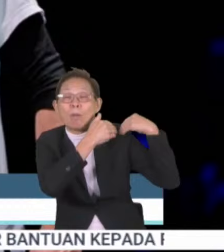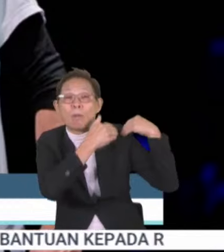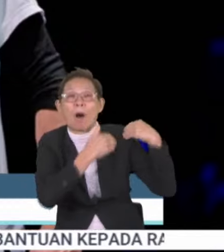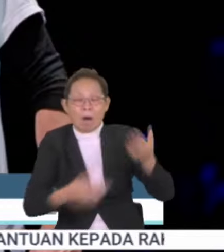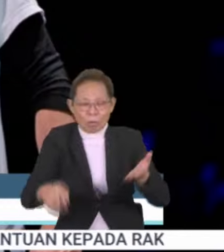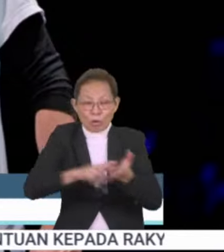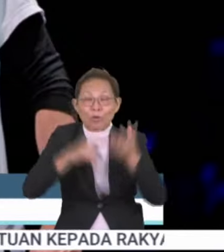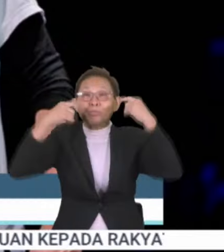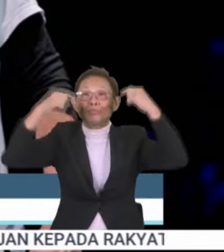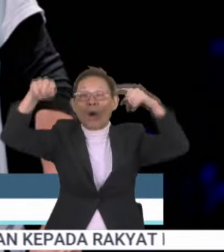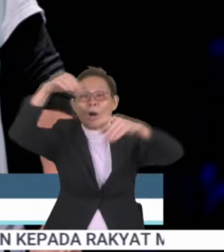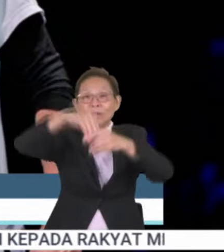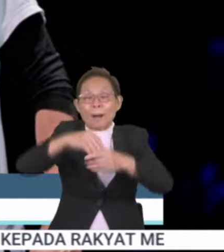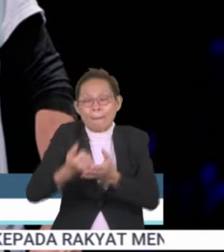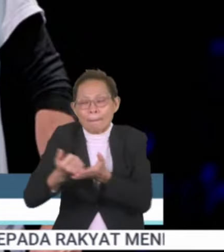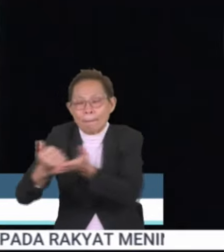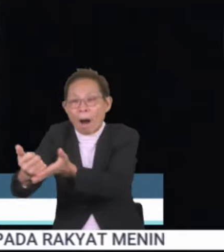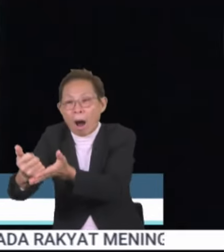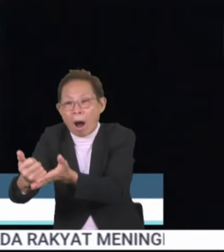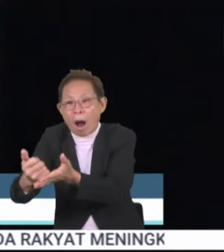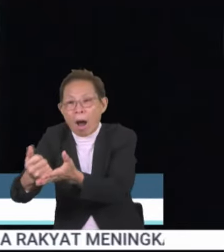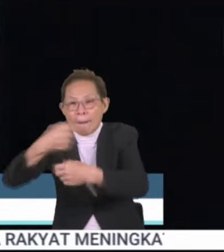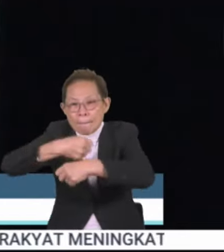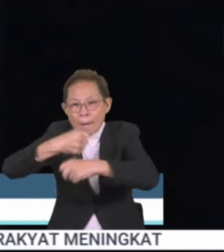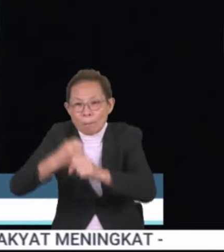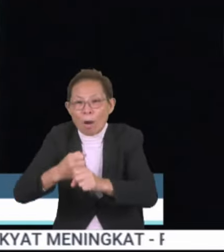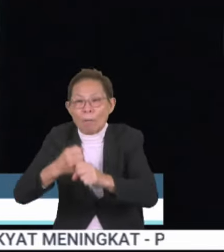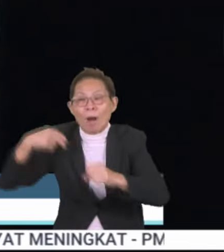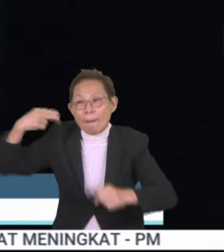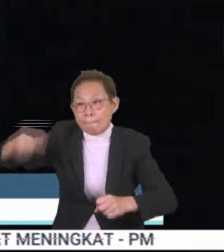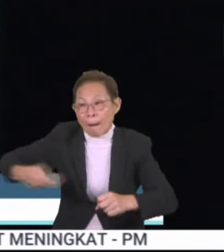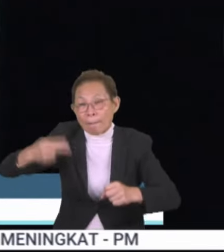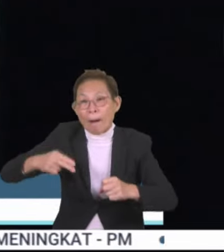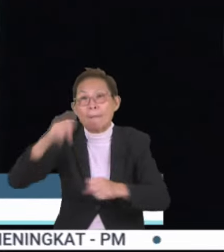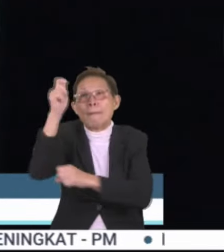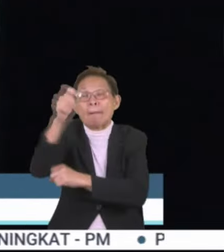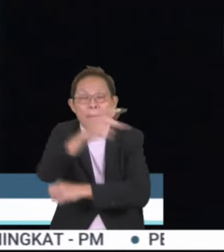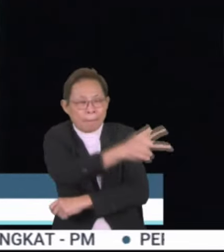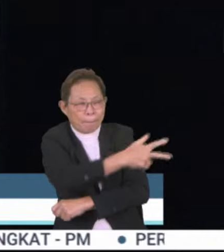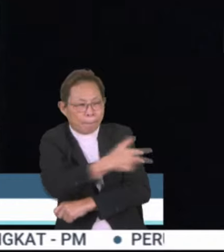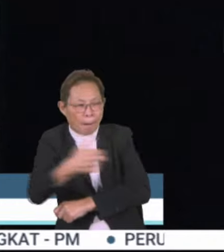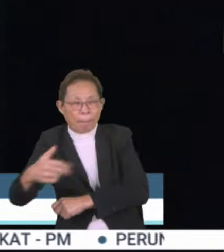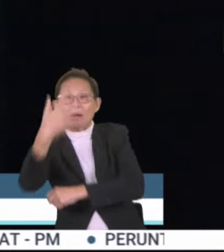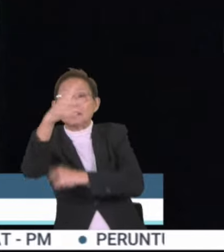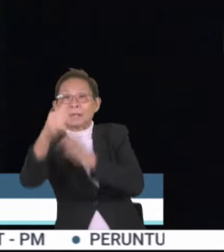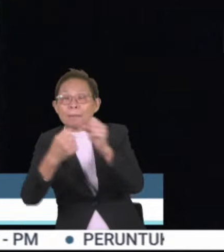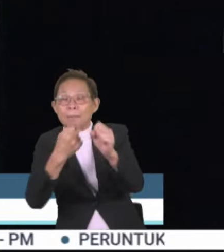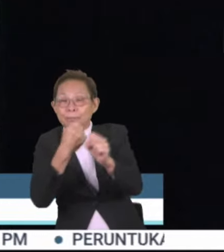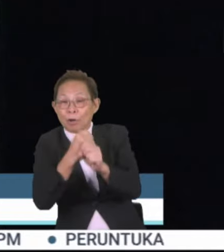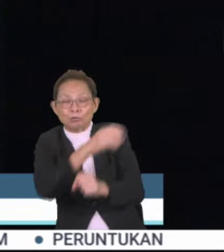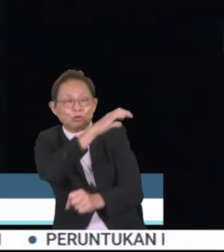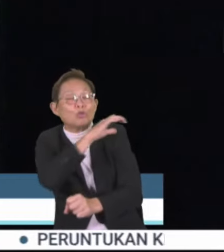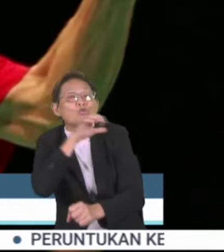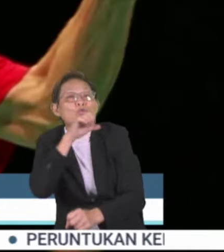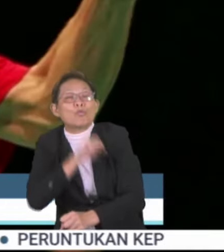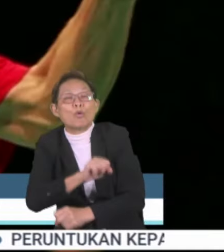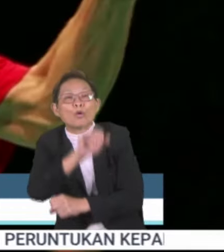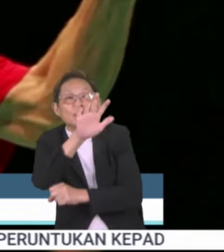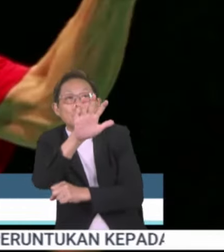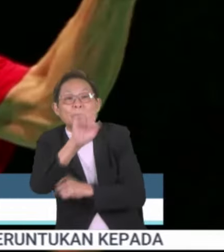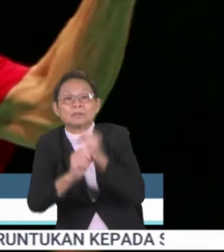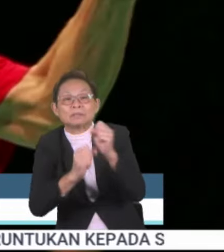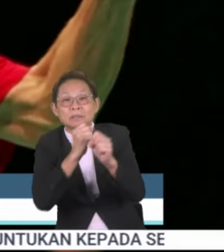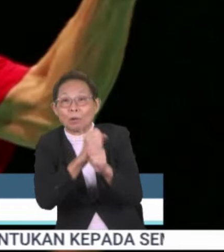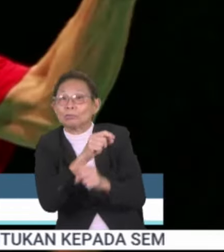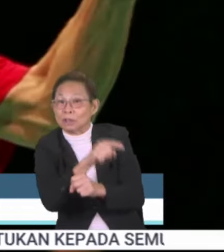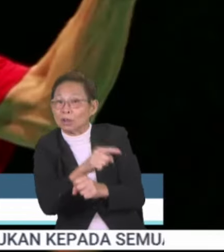Jonassen mempunyai rekod cemerlang dalam membantu membentuk legasi badminton Denmark selama 13 tahun. Jurulatih berusia 50